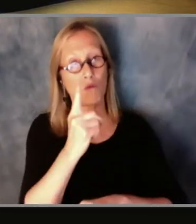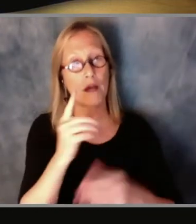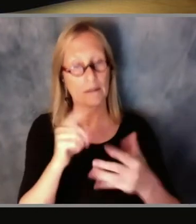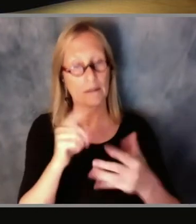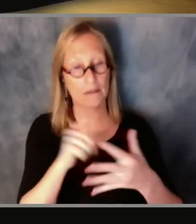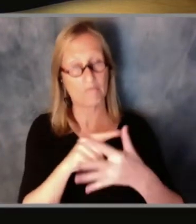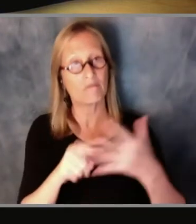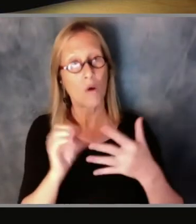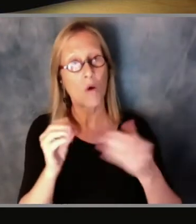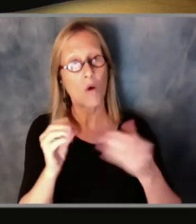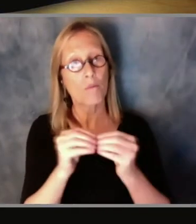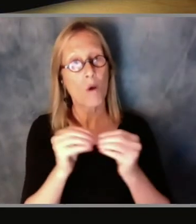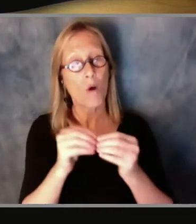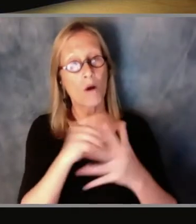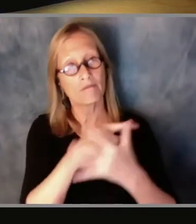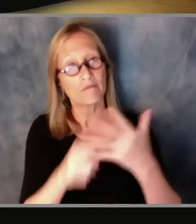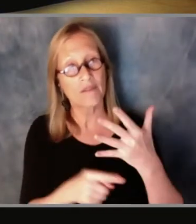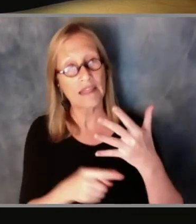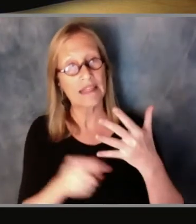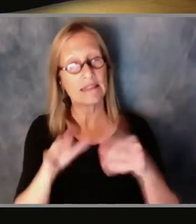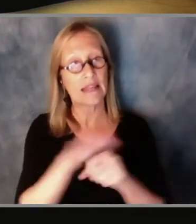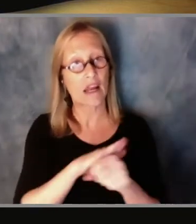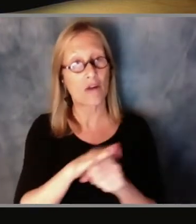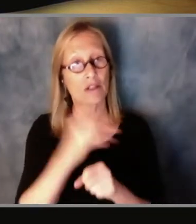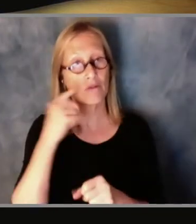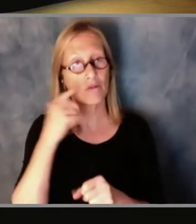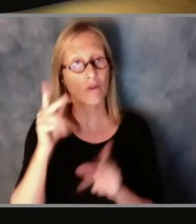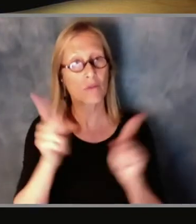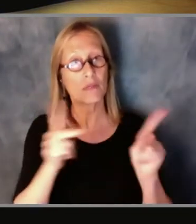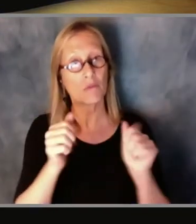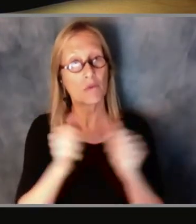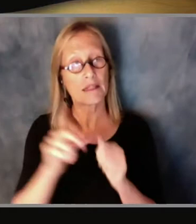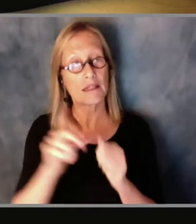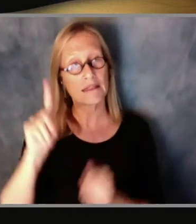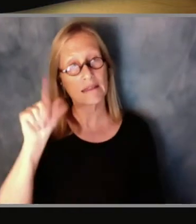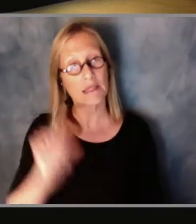for people with disabilities.